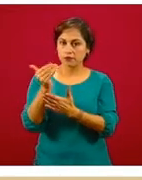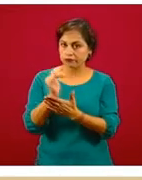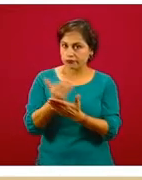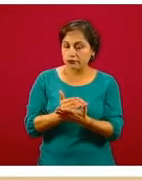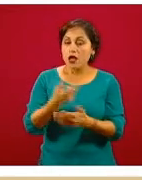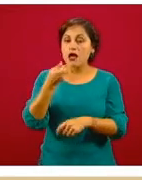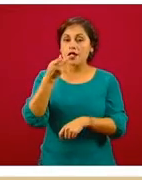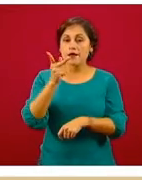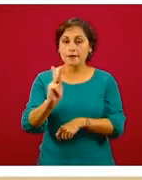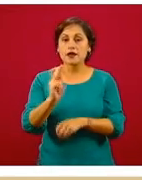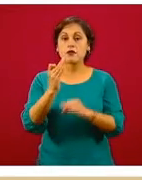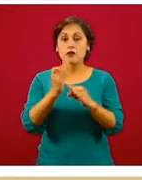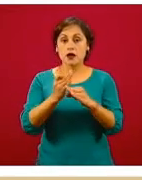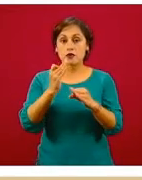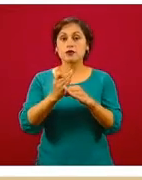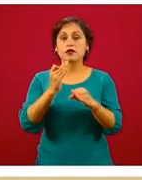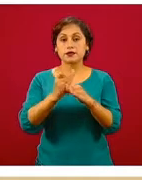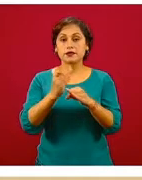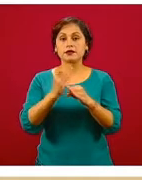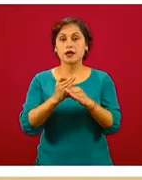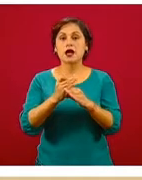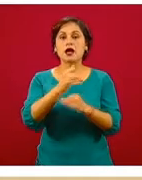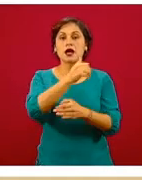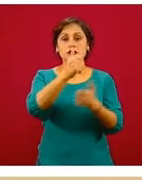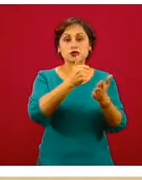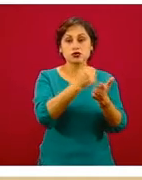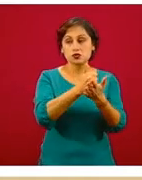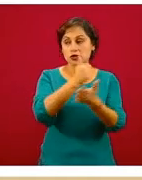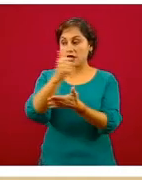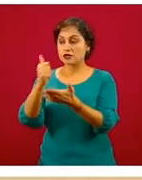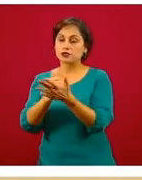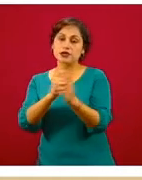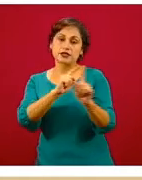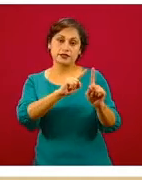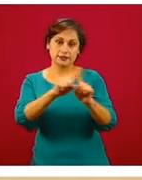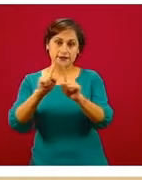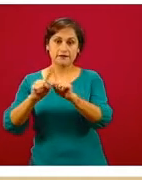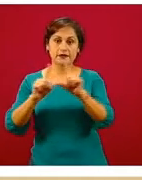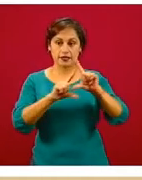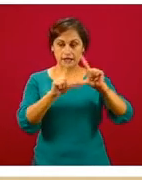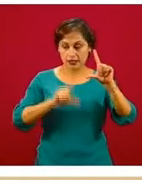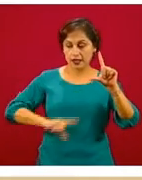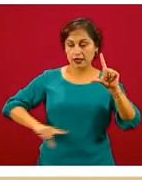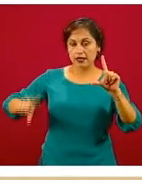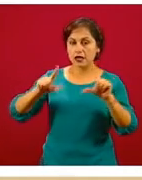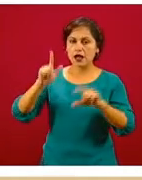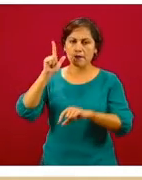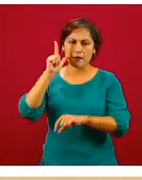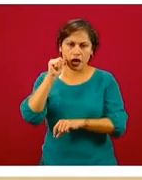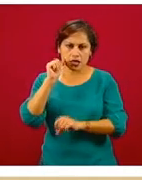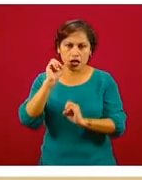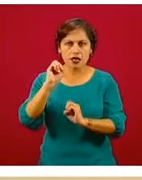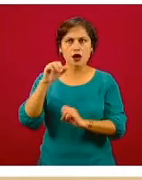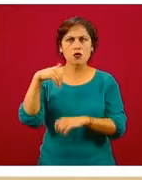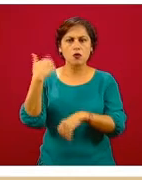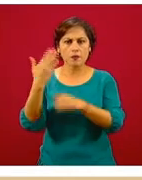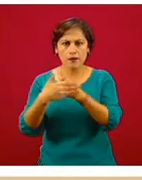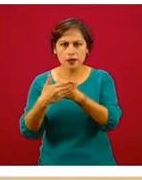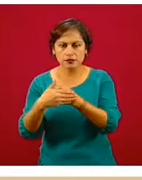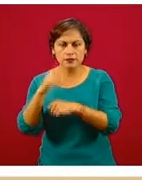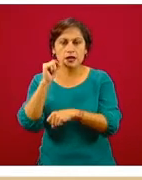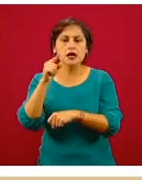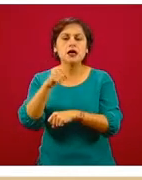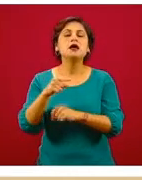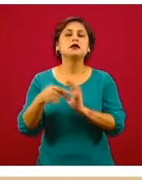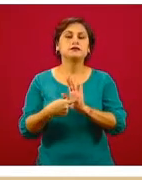down soon. But when that happens, we will see some other cities, which we'll talk about tomorrow or the